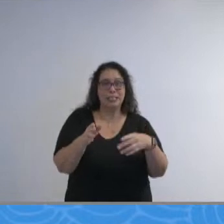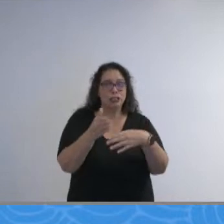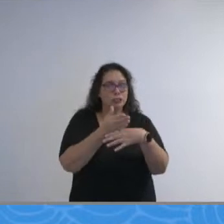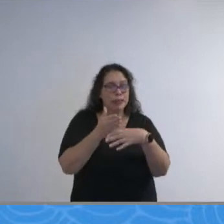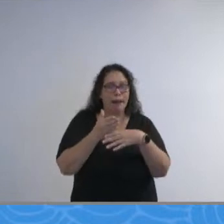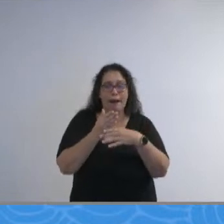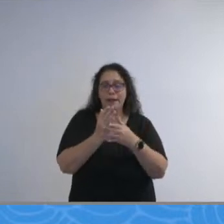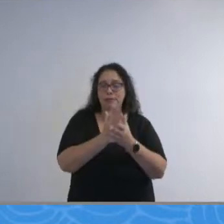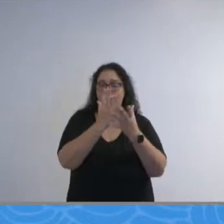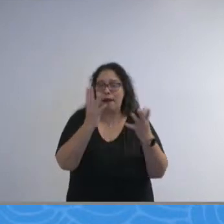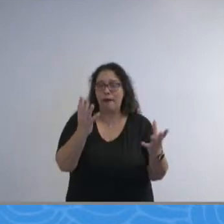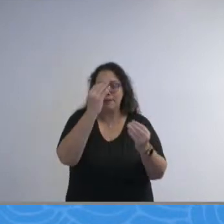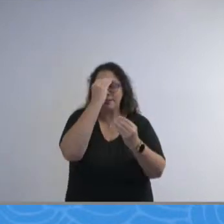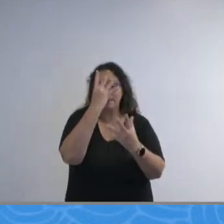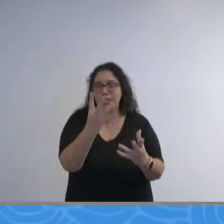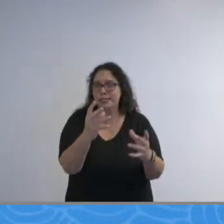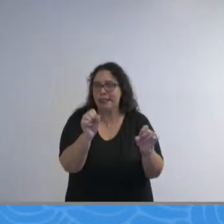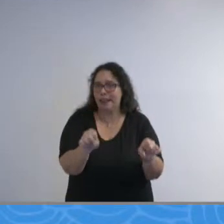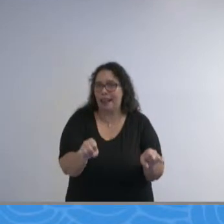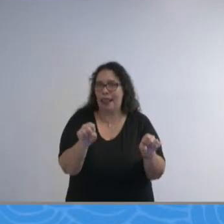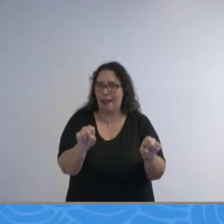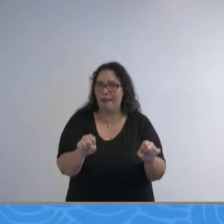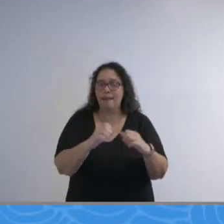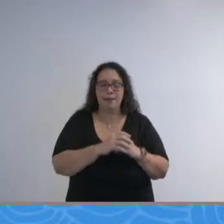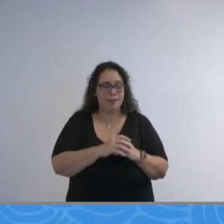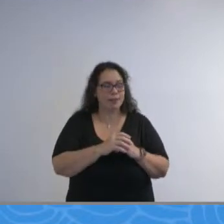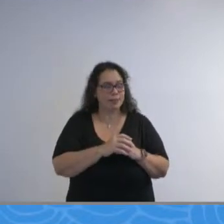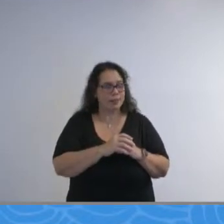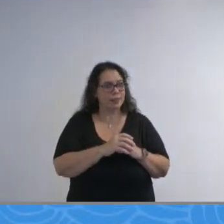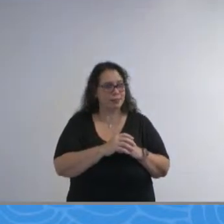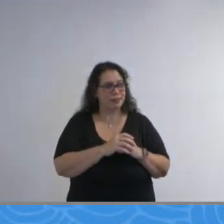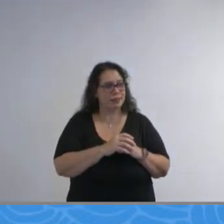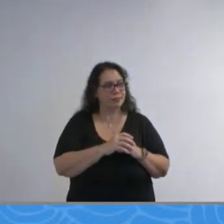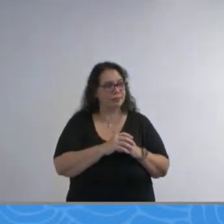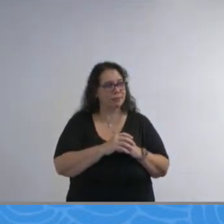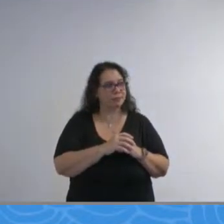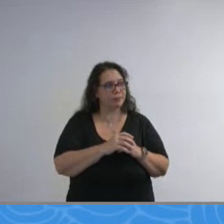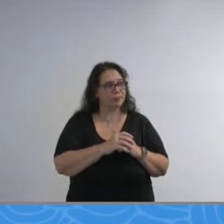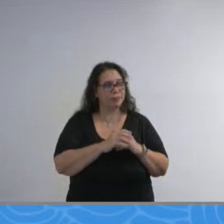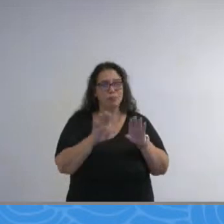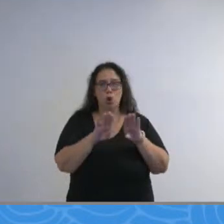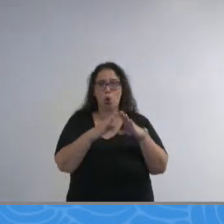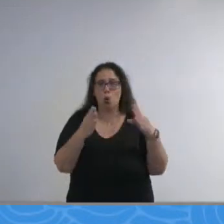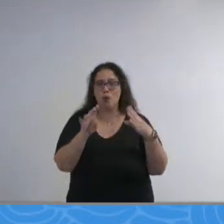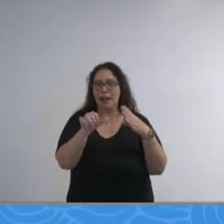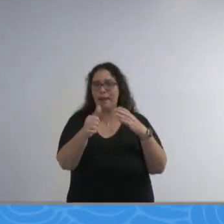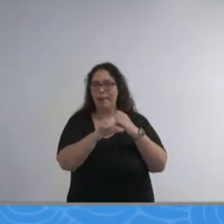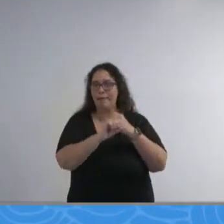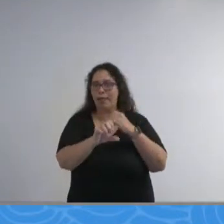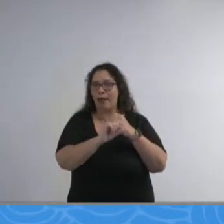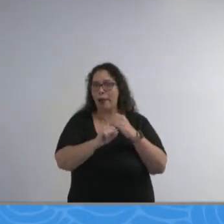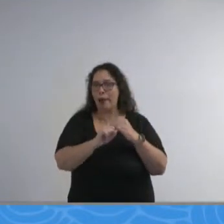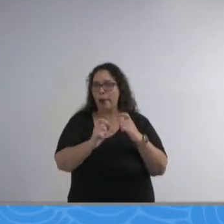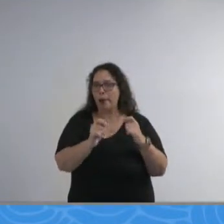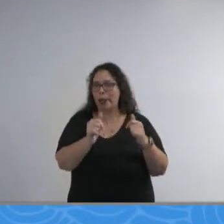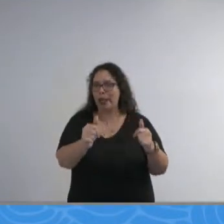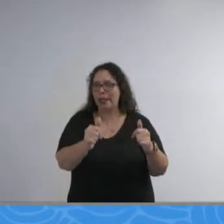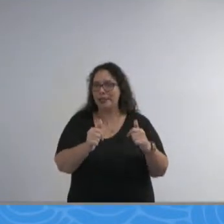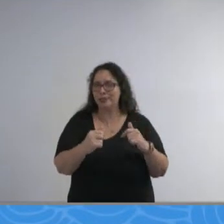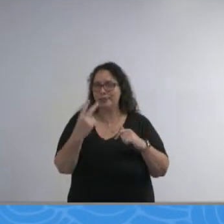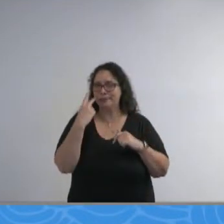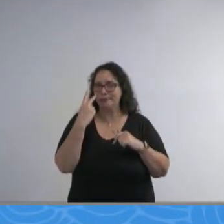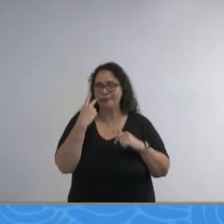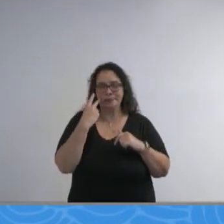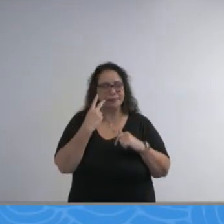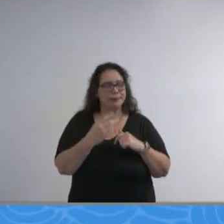as much information as we can. I'm going to open up this flyer here really quickly just to share with